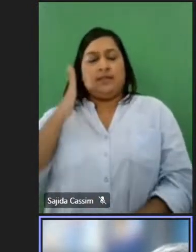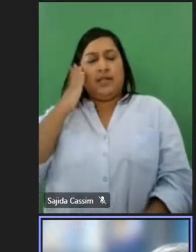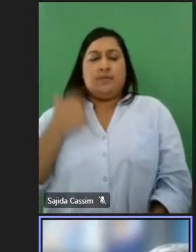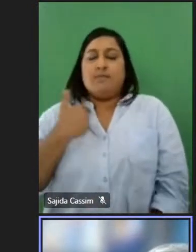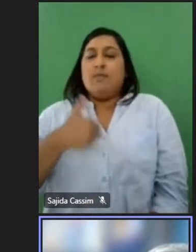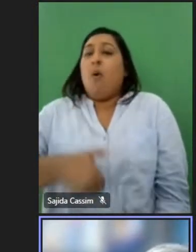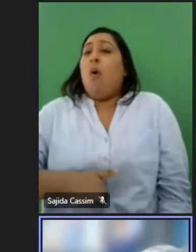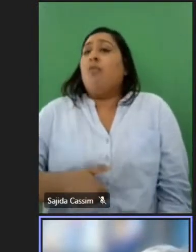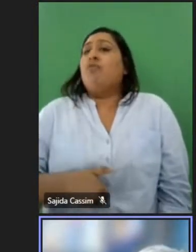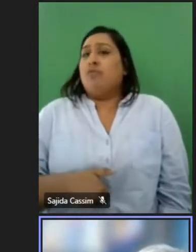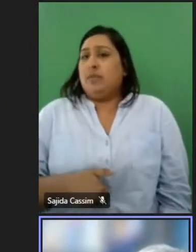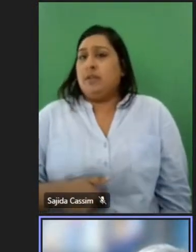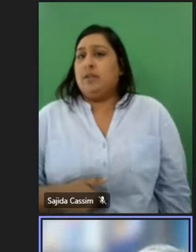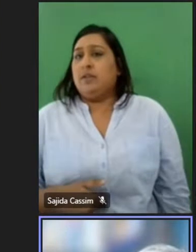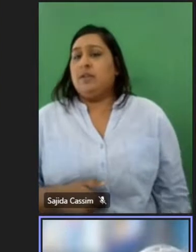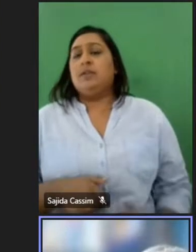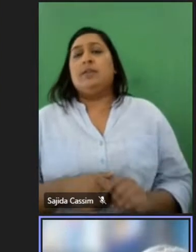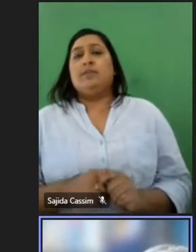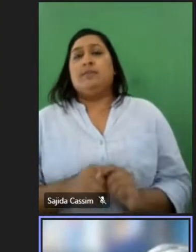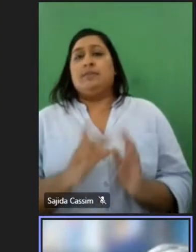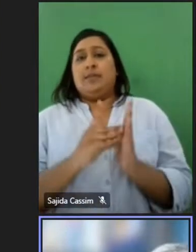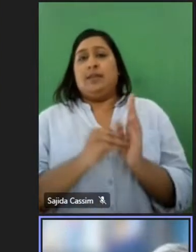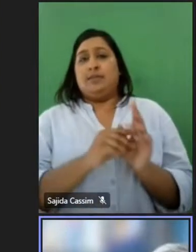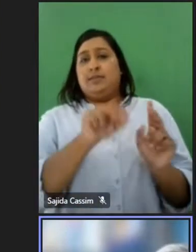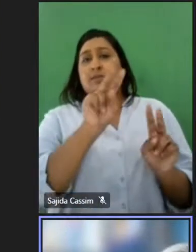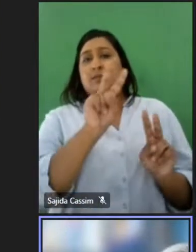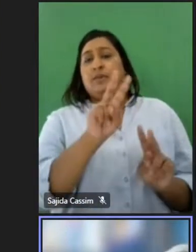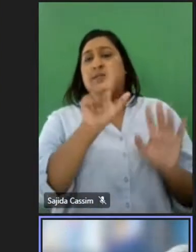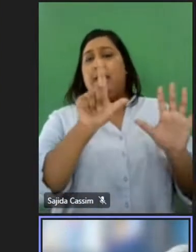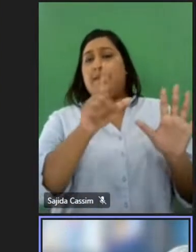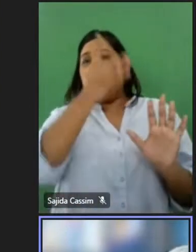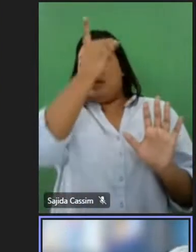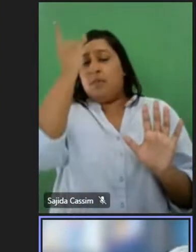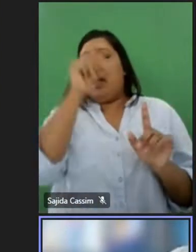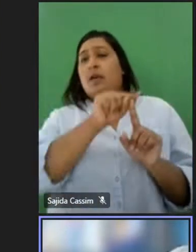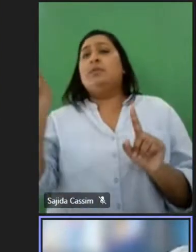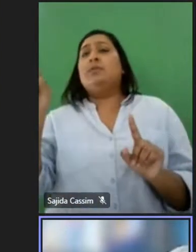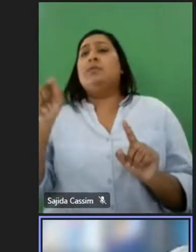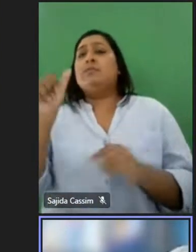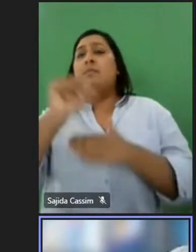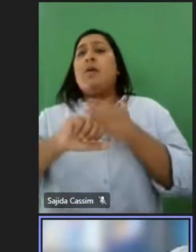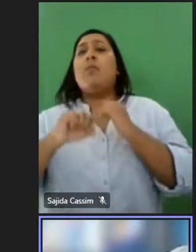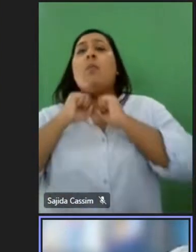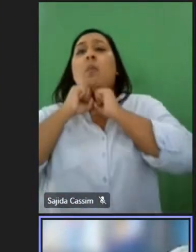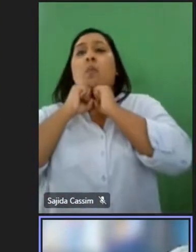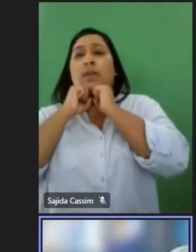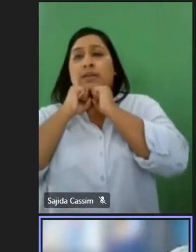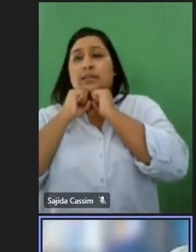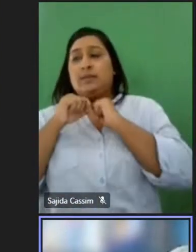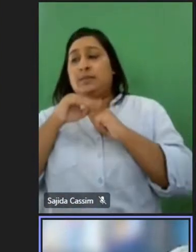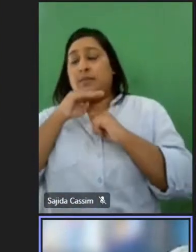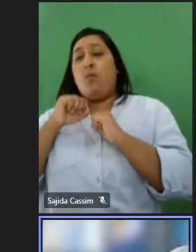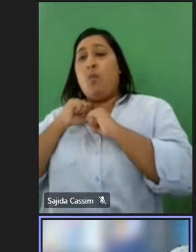between the 27th of March and the end of August when our survey ended, okay?